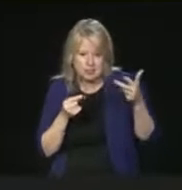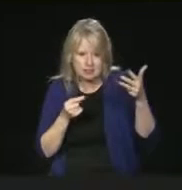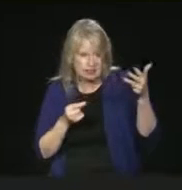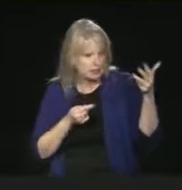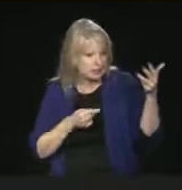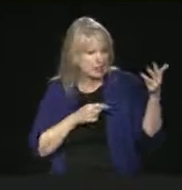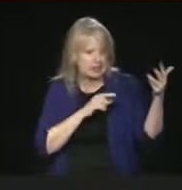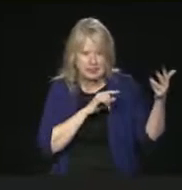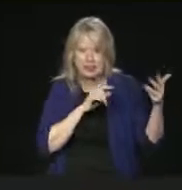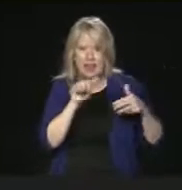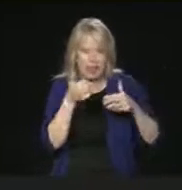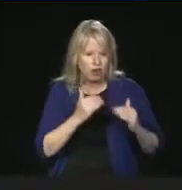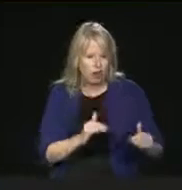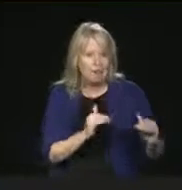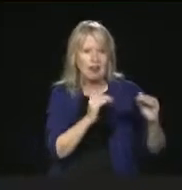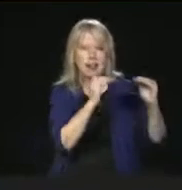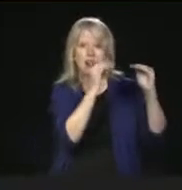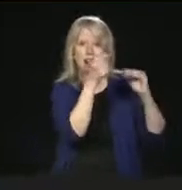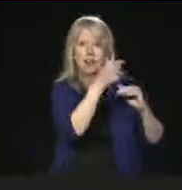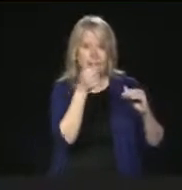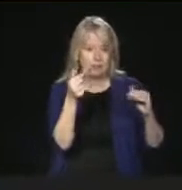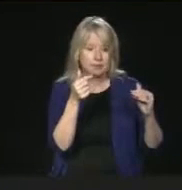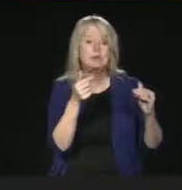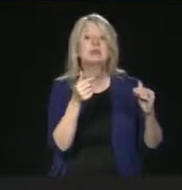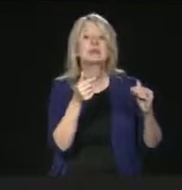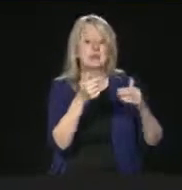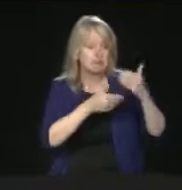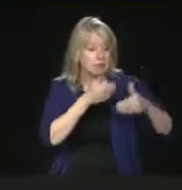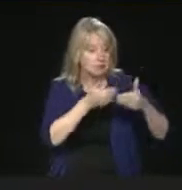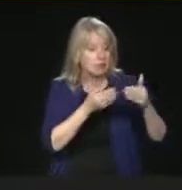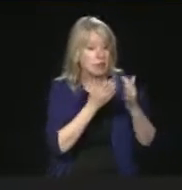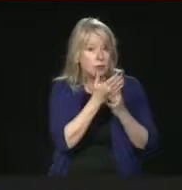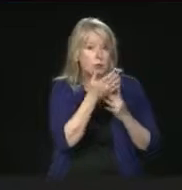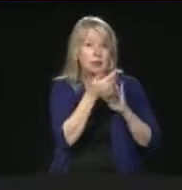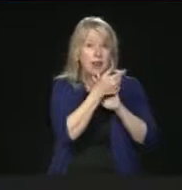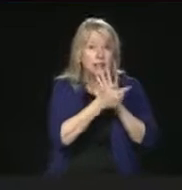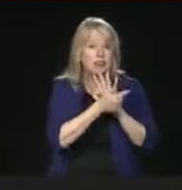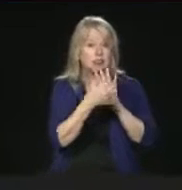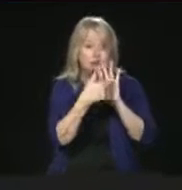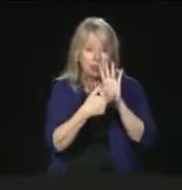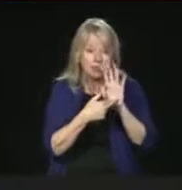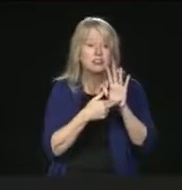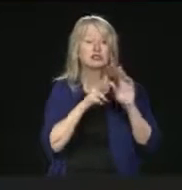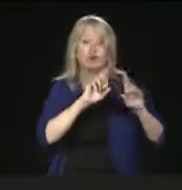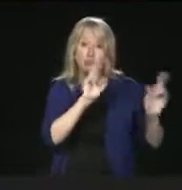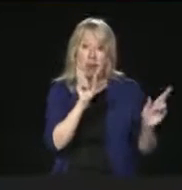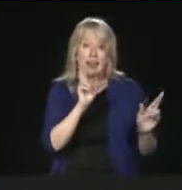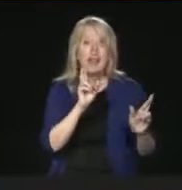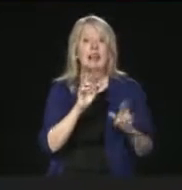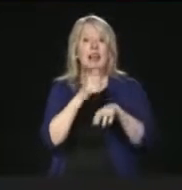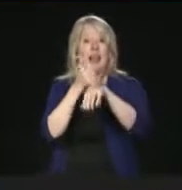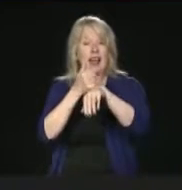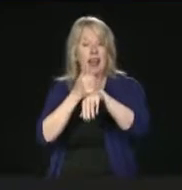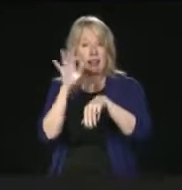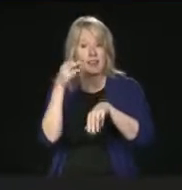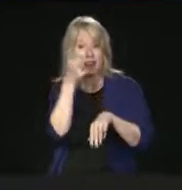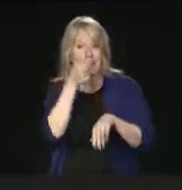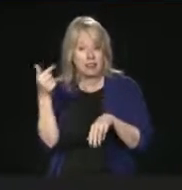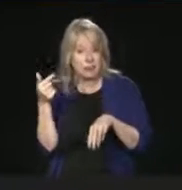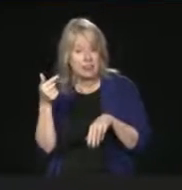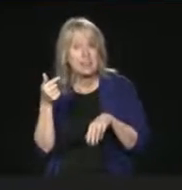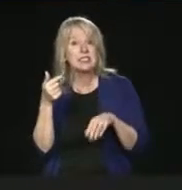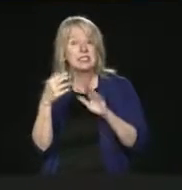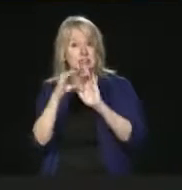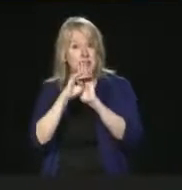other orders of government, and the legislation and regulations available to the federal government do not respond or